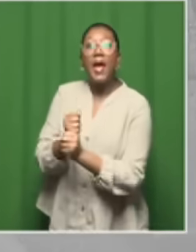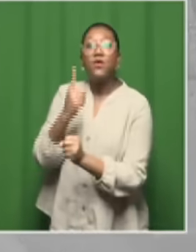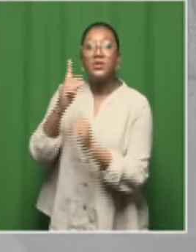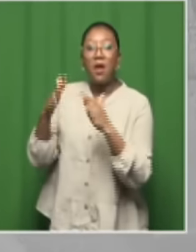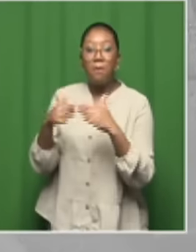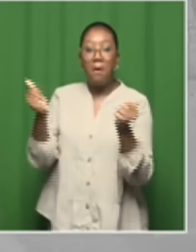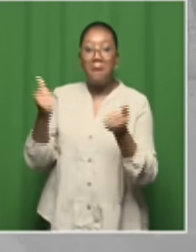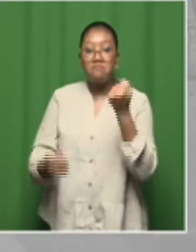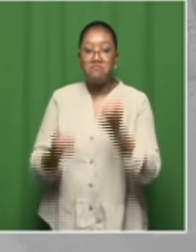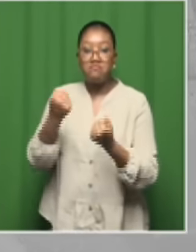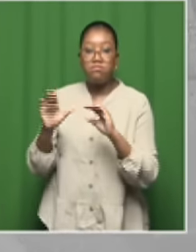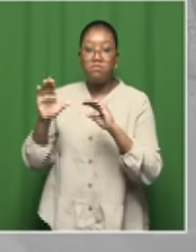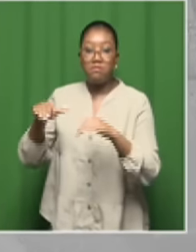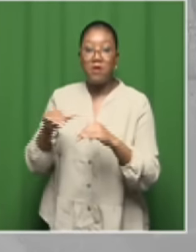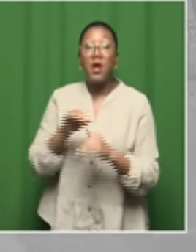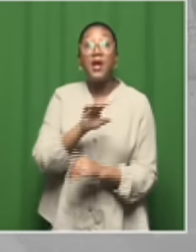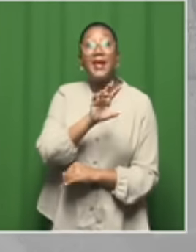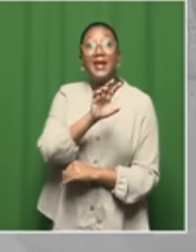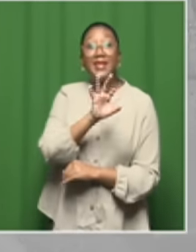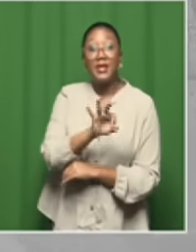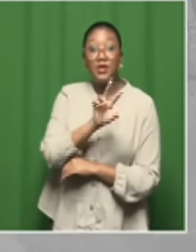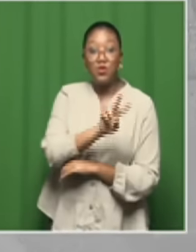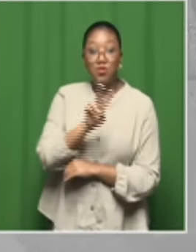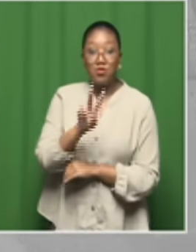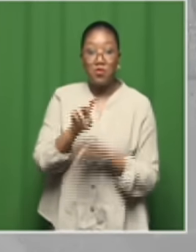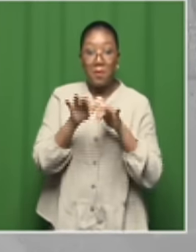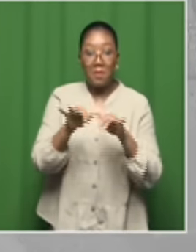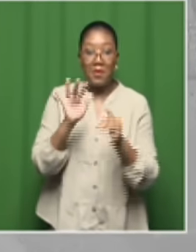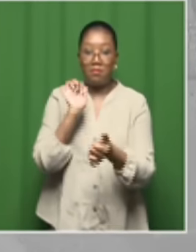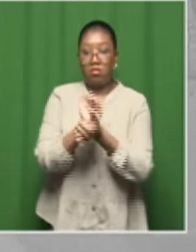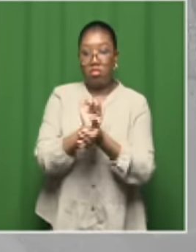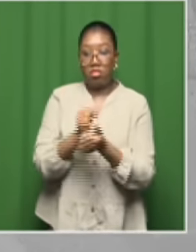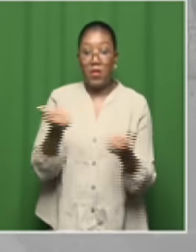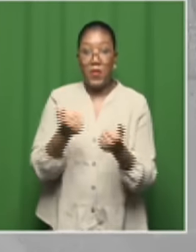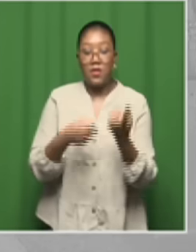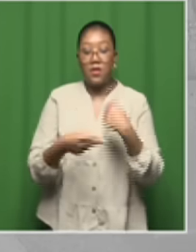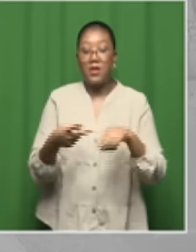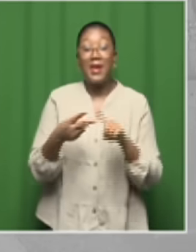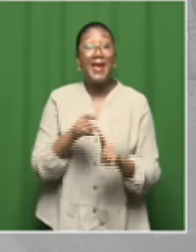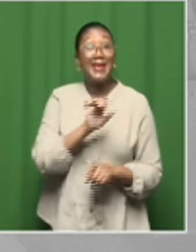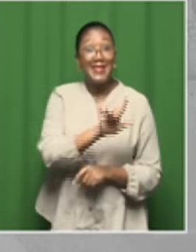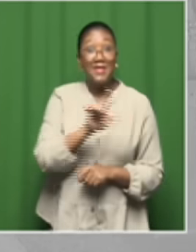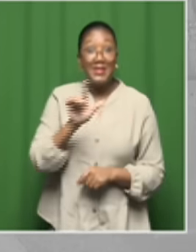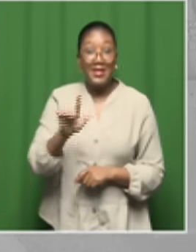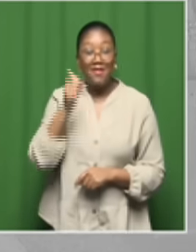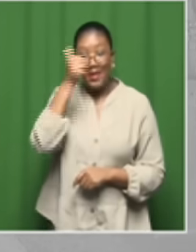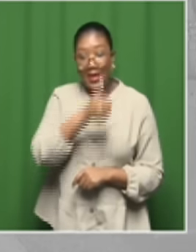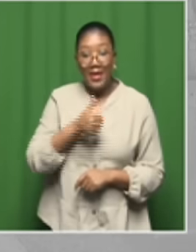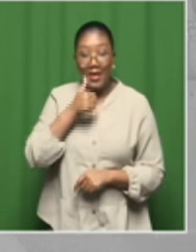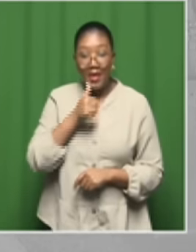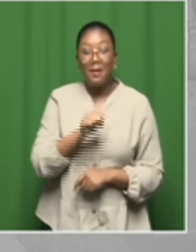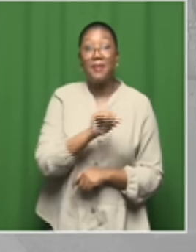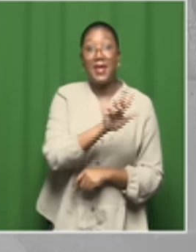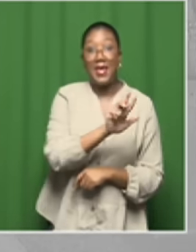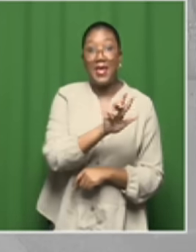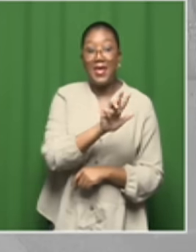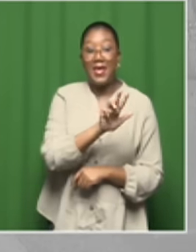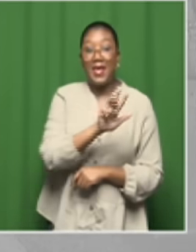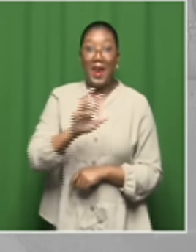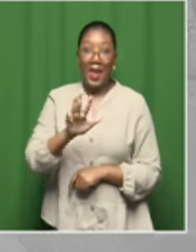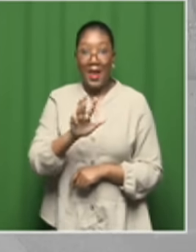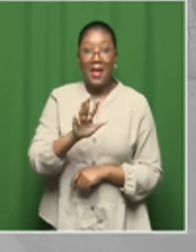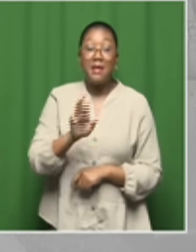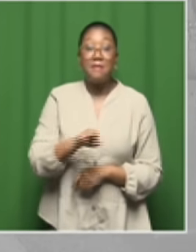arrested 322 people for violating rules of the road. 77 arrested in April, 89 in May, 67